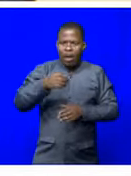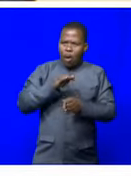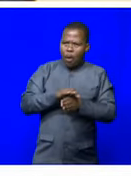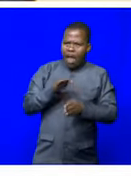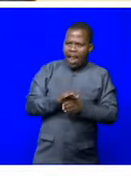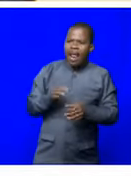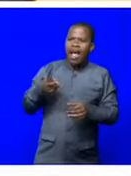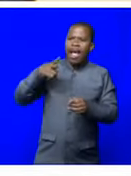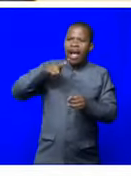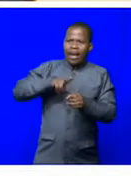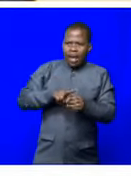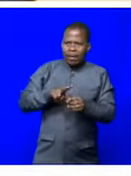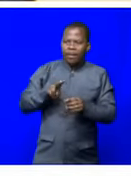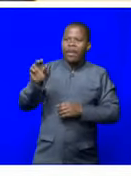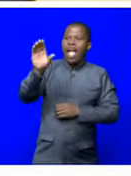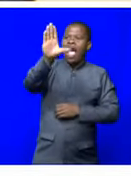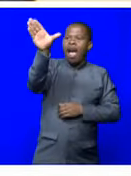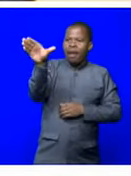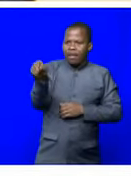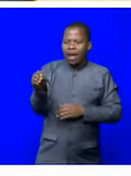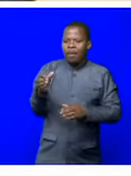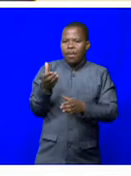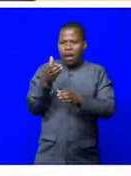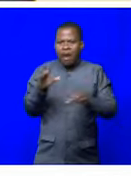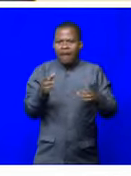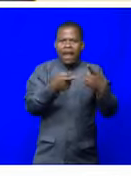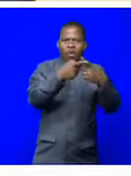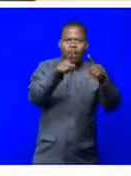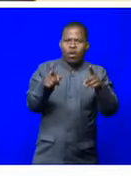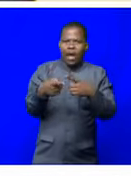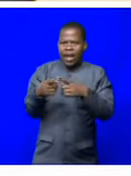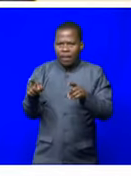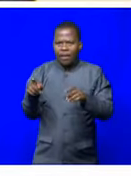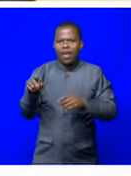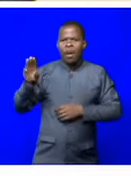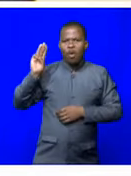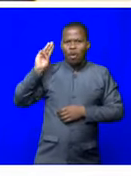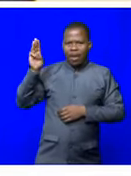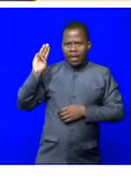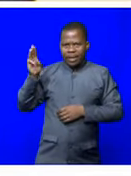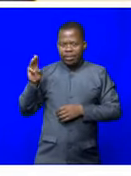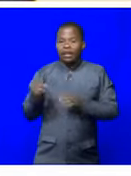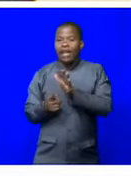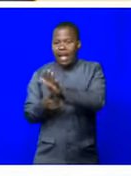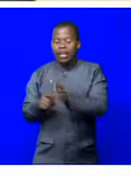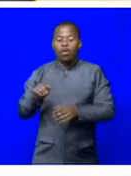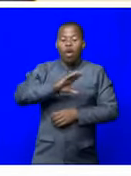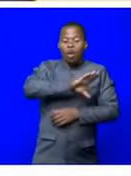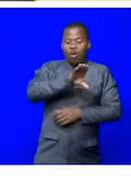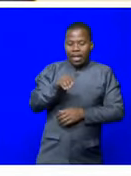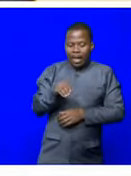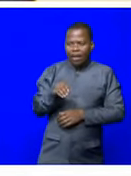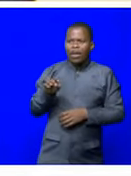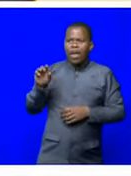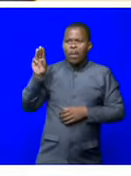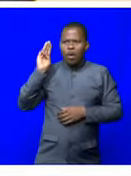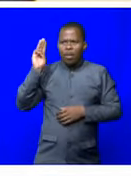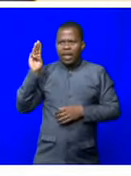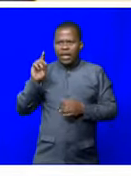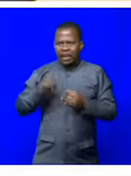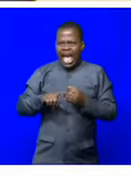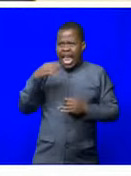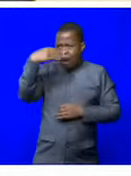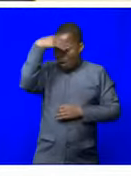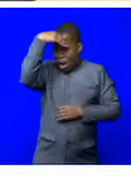bekunebaholi bemave lamaningi kakhulu ikakhulu esifundzeni sakaSadak ngacishe